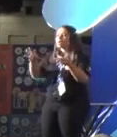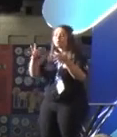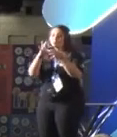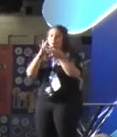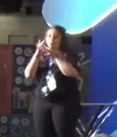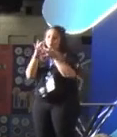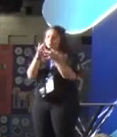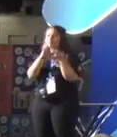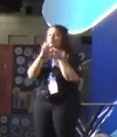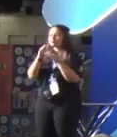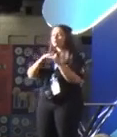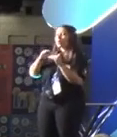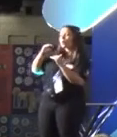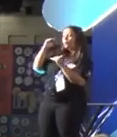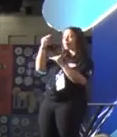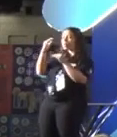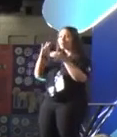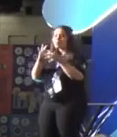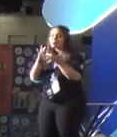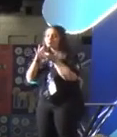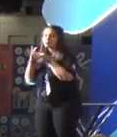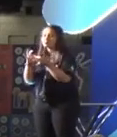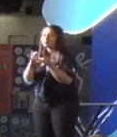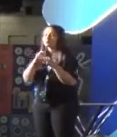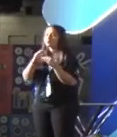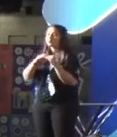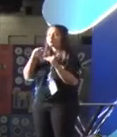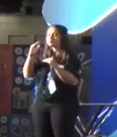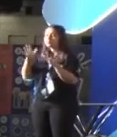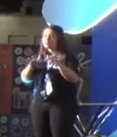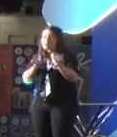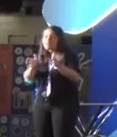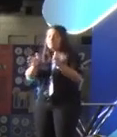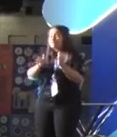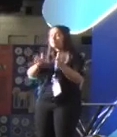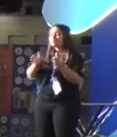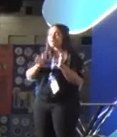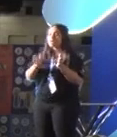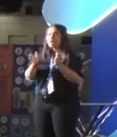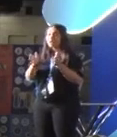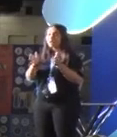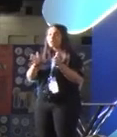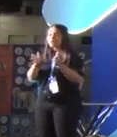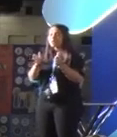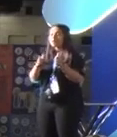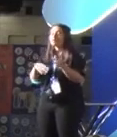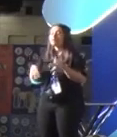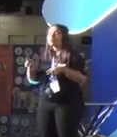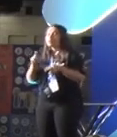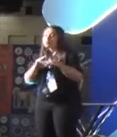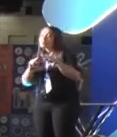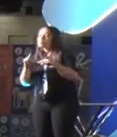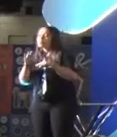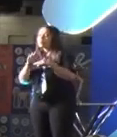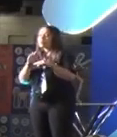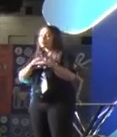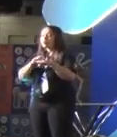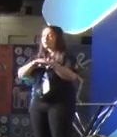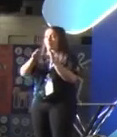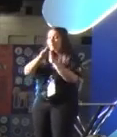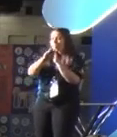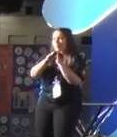engagement, increasing the accessibility. And as I was talking, maybe using different techniques, using imagery, using